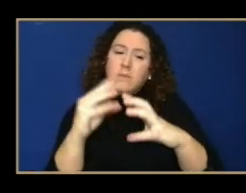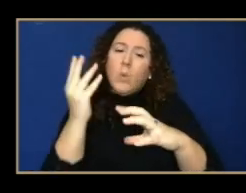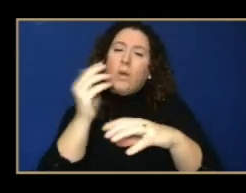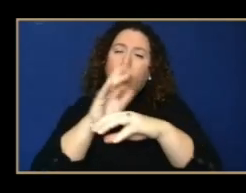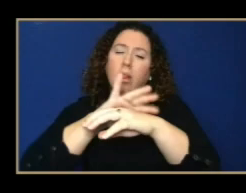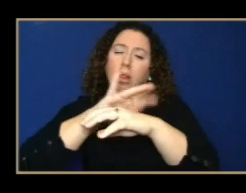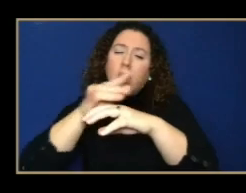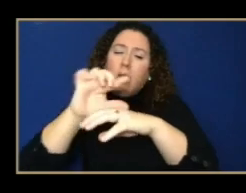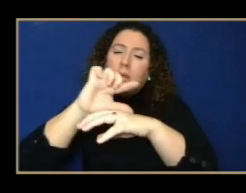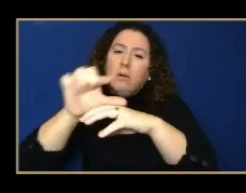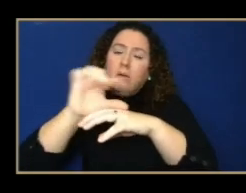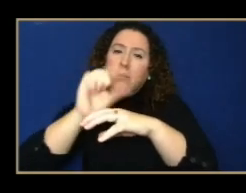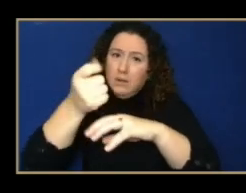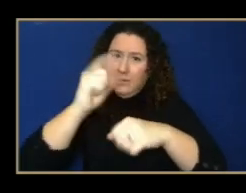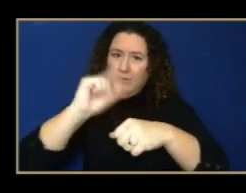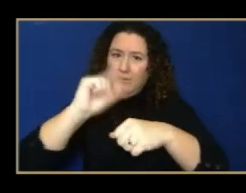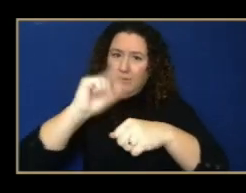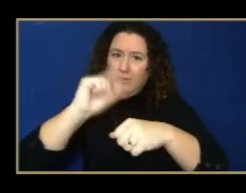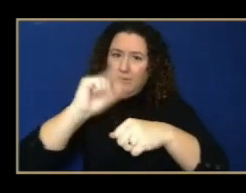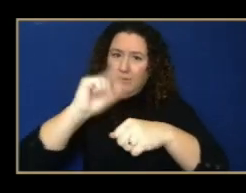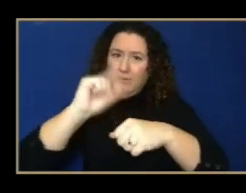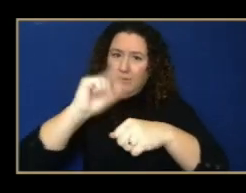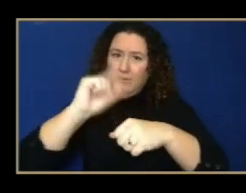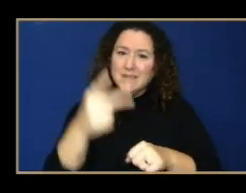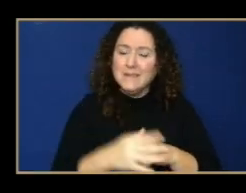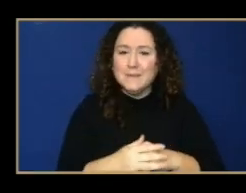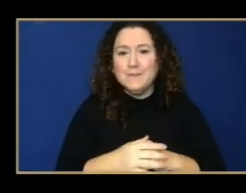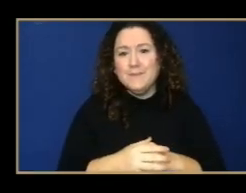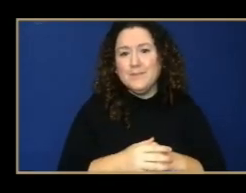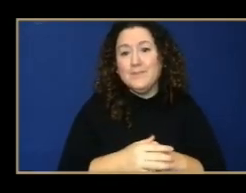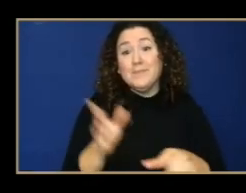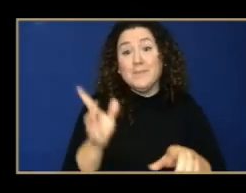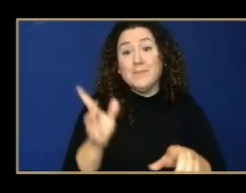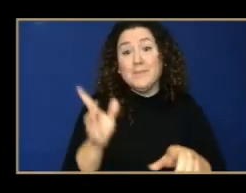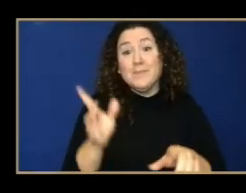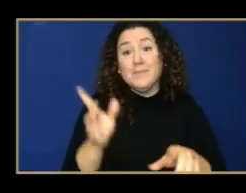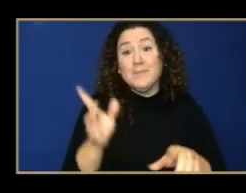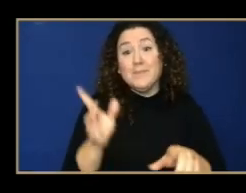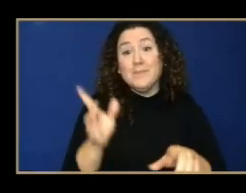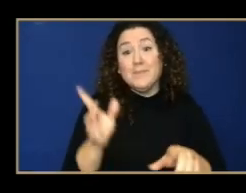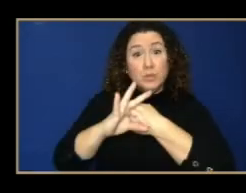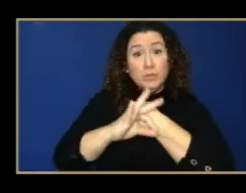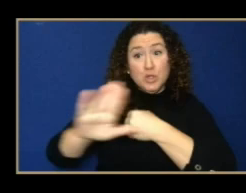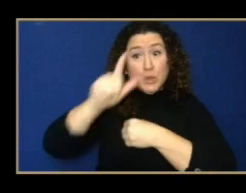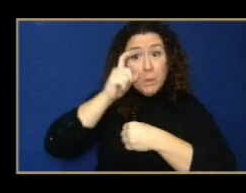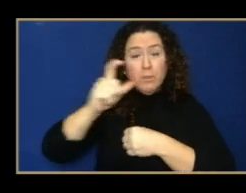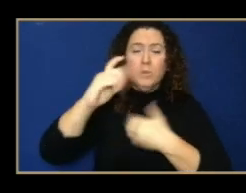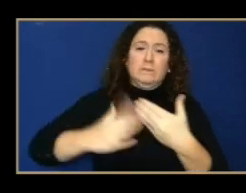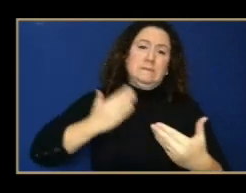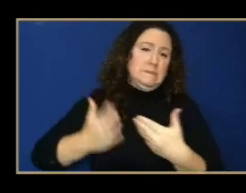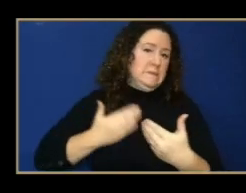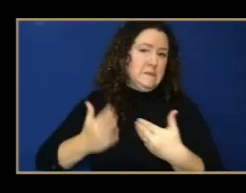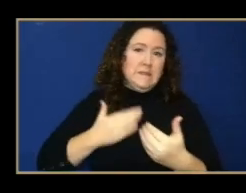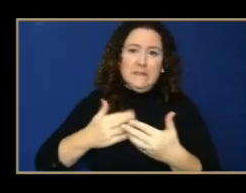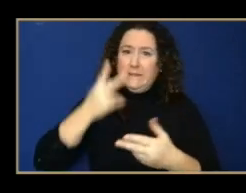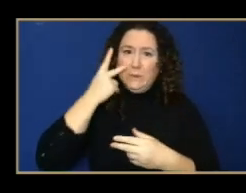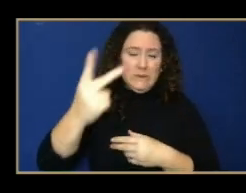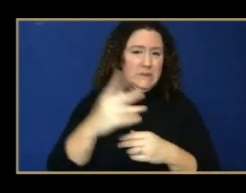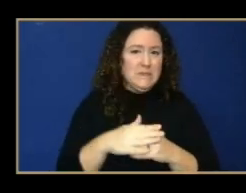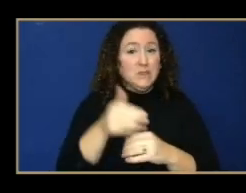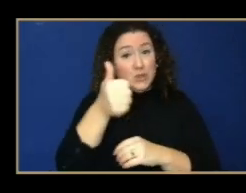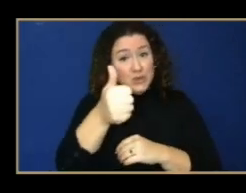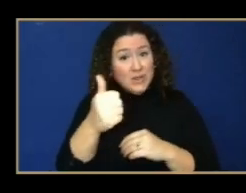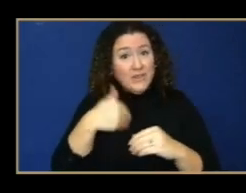appears smaller in the sky. But the moons of Jupiter are quite easy to see if you have telescope or